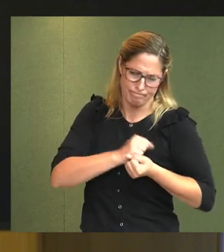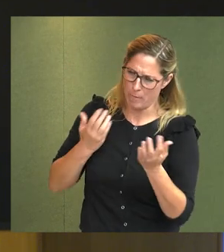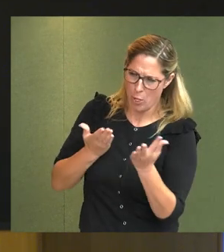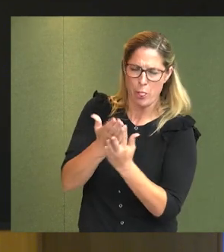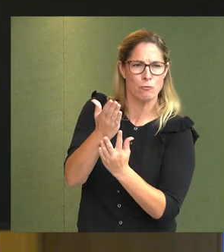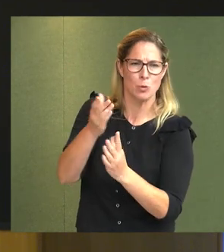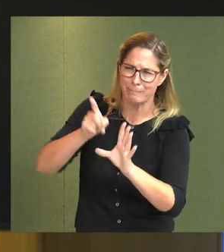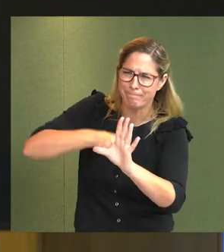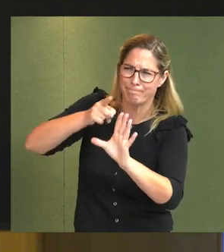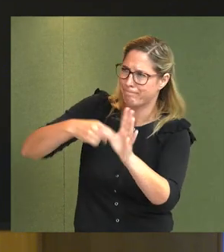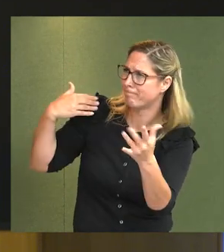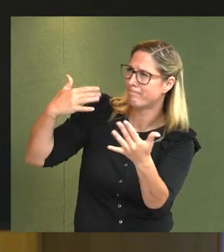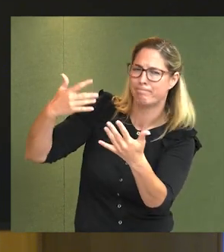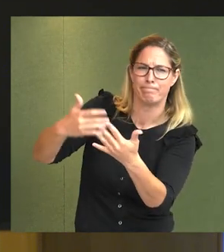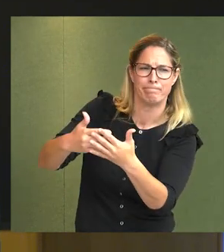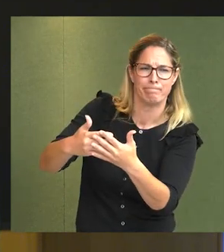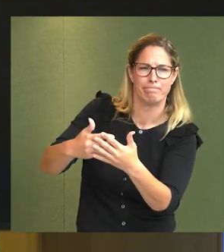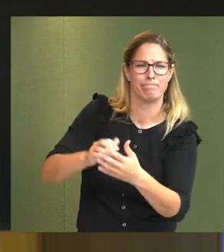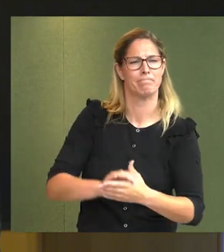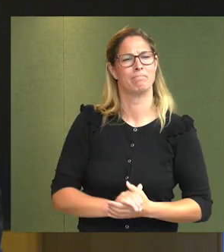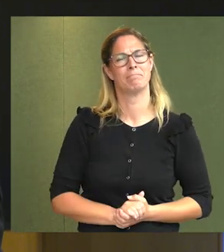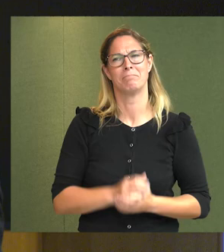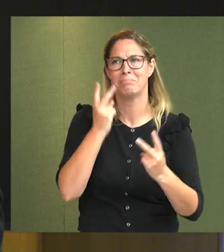looking back on the fond memories